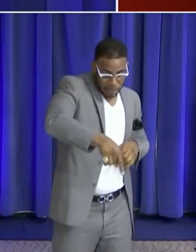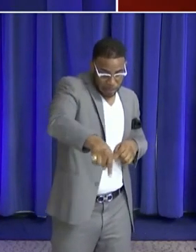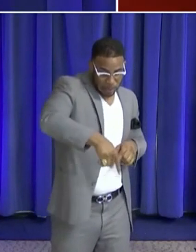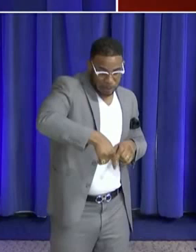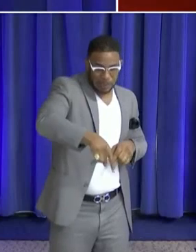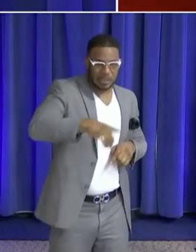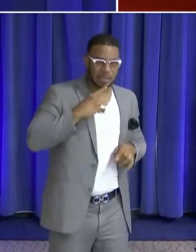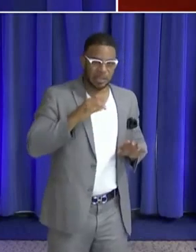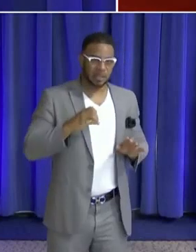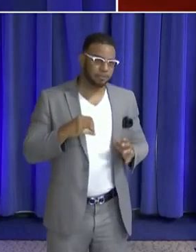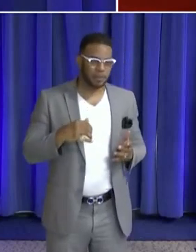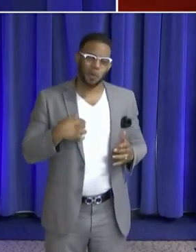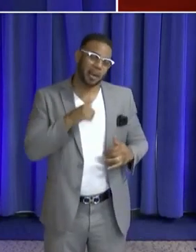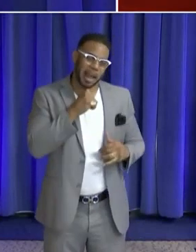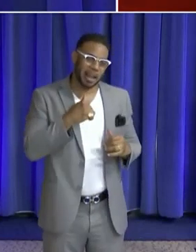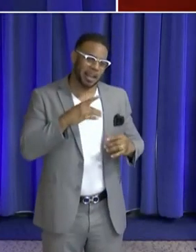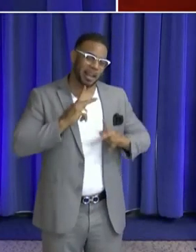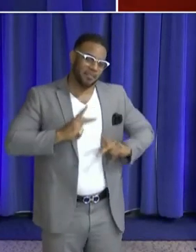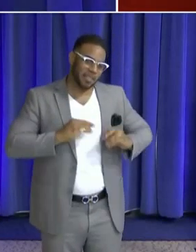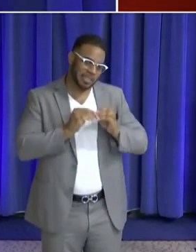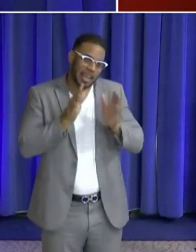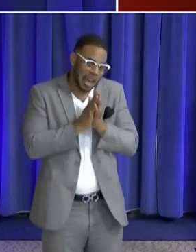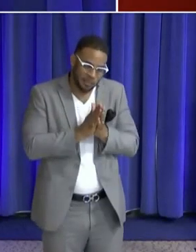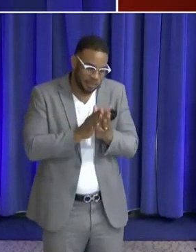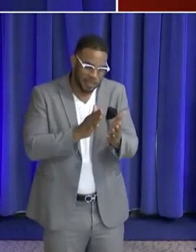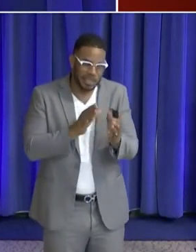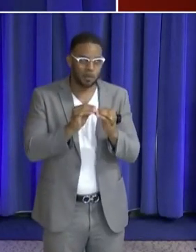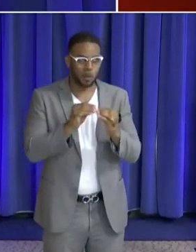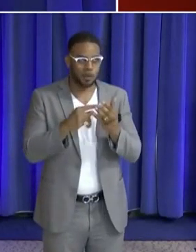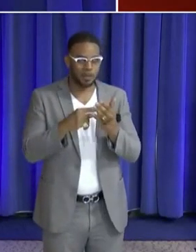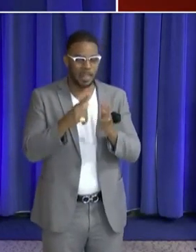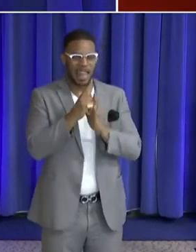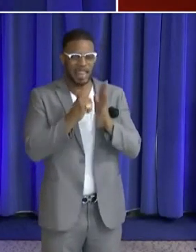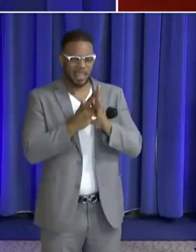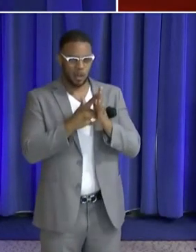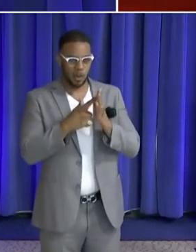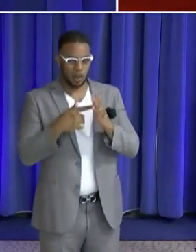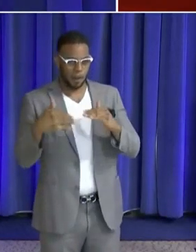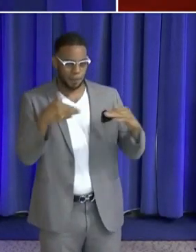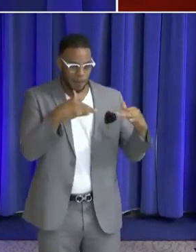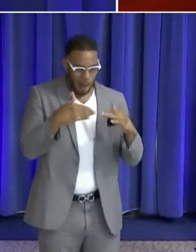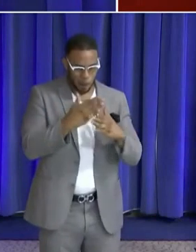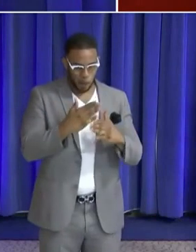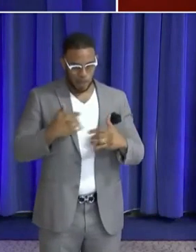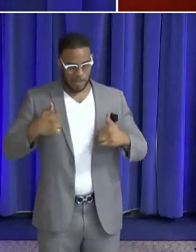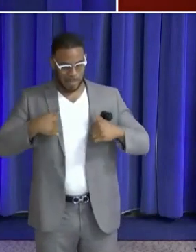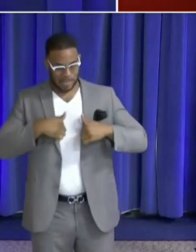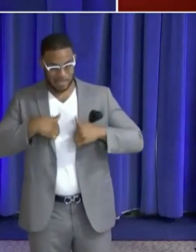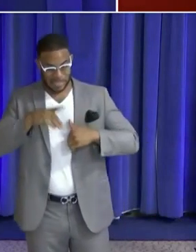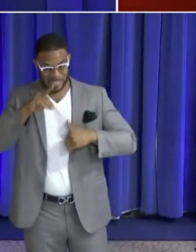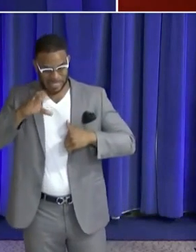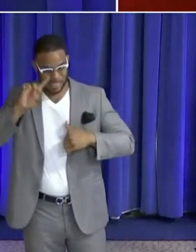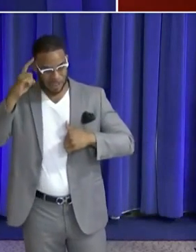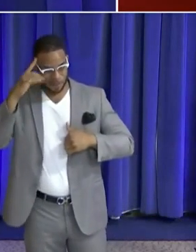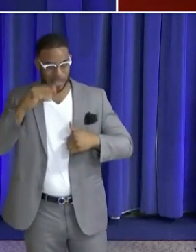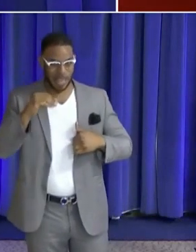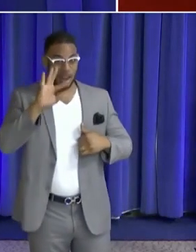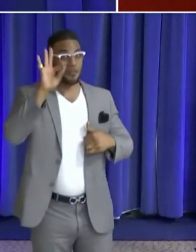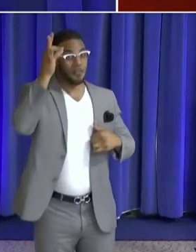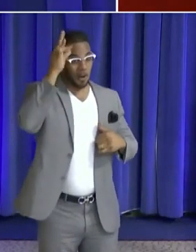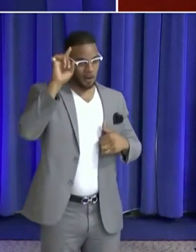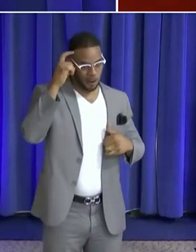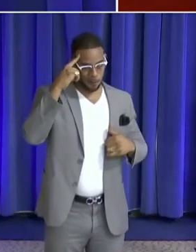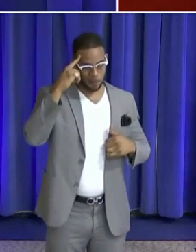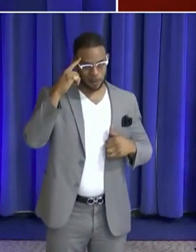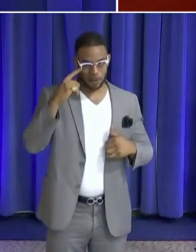going to get into a physical conflict over that. I think that's more of a legal battle that may have to play out moving forward